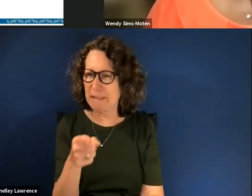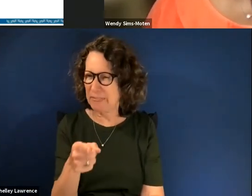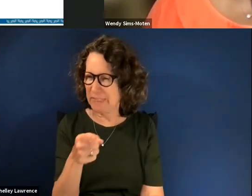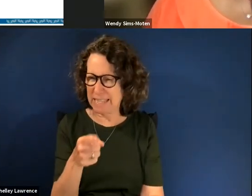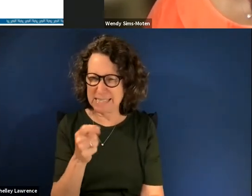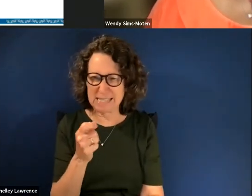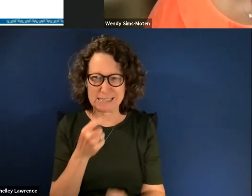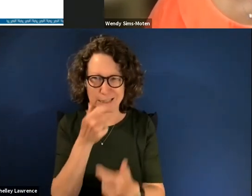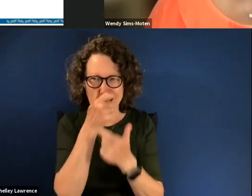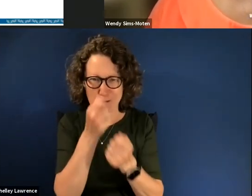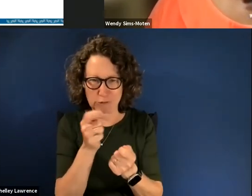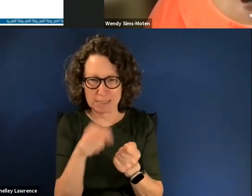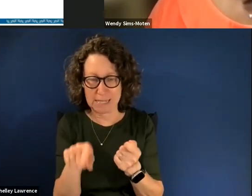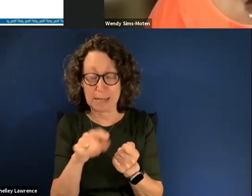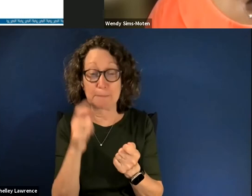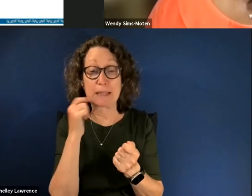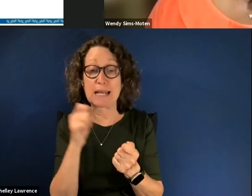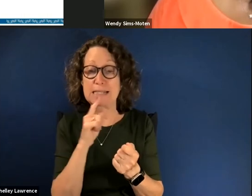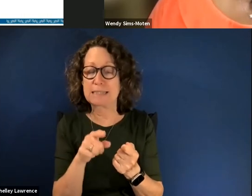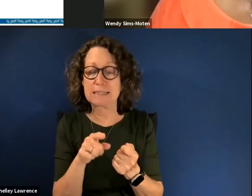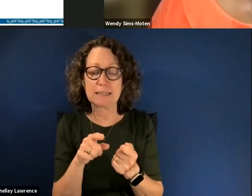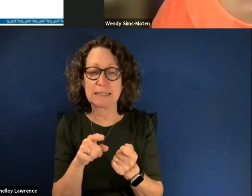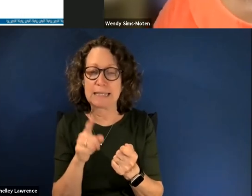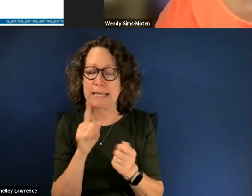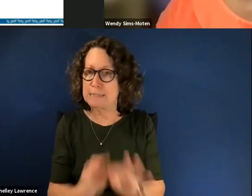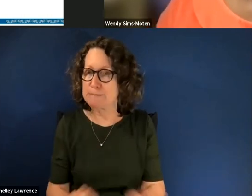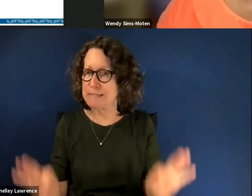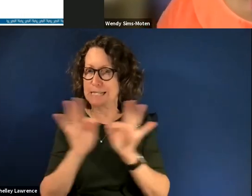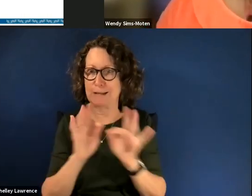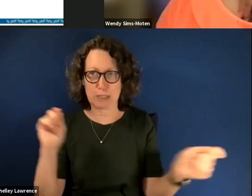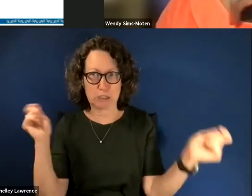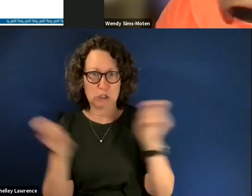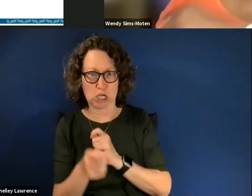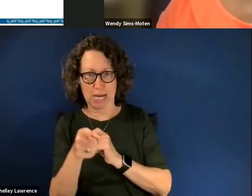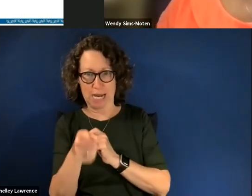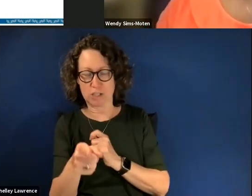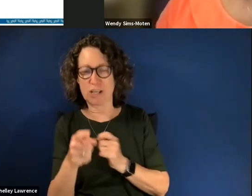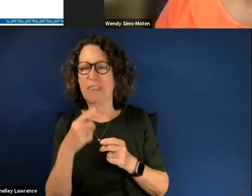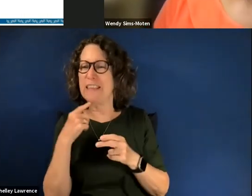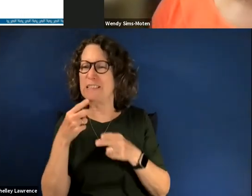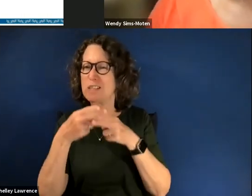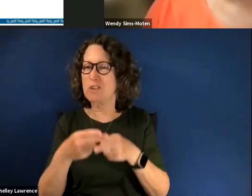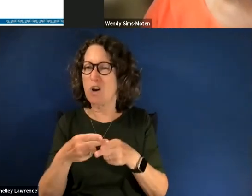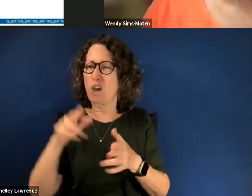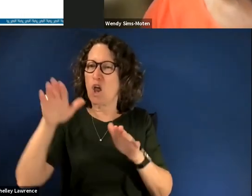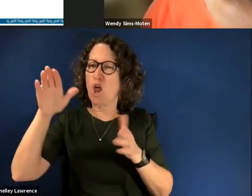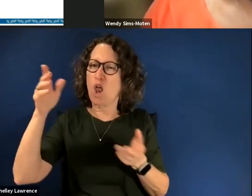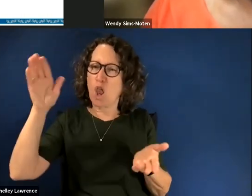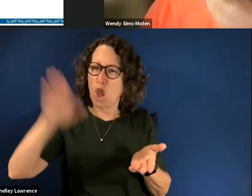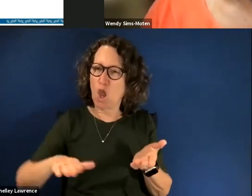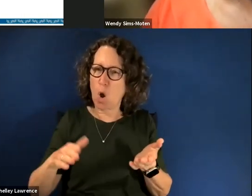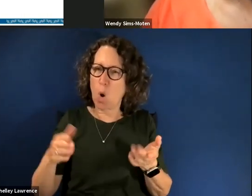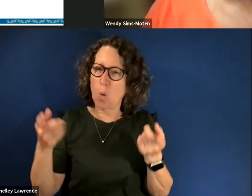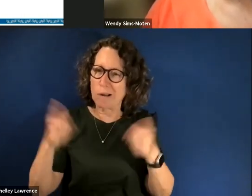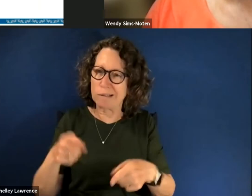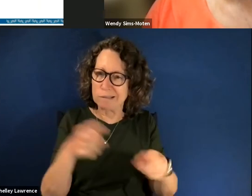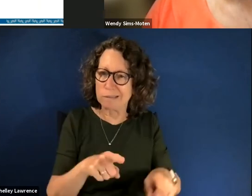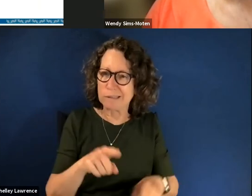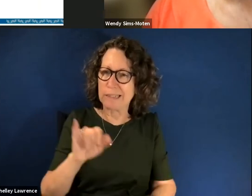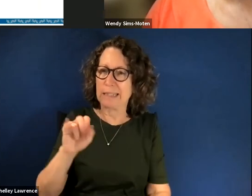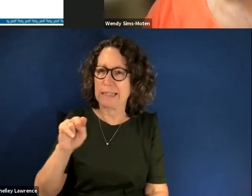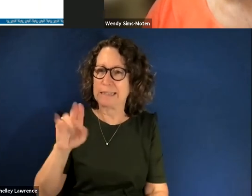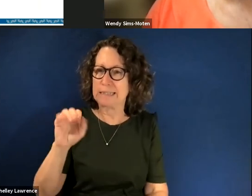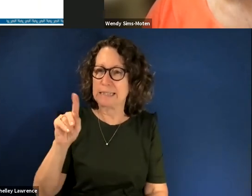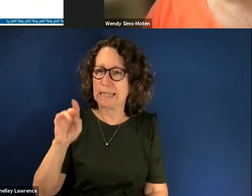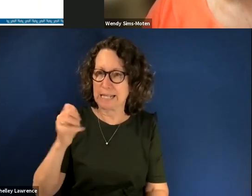This one is really interesting because this has been a significant change. This is called low incidence funds, and this is